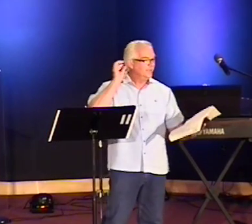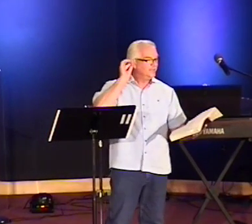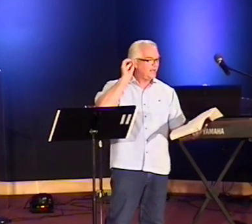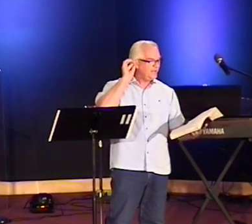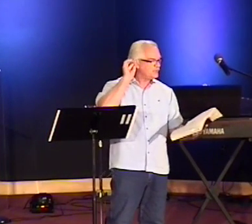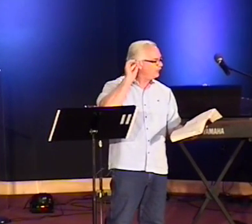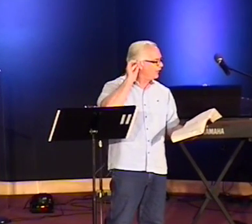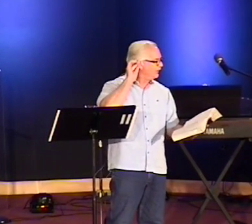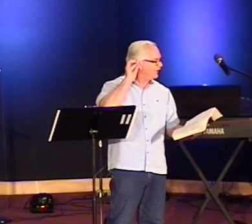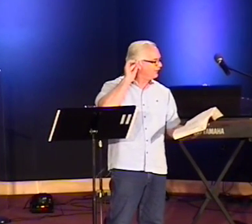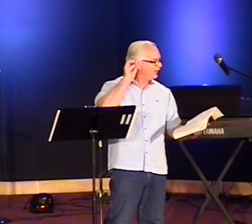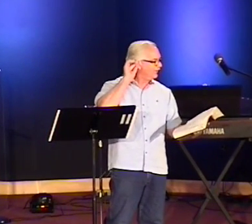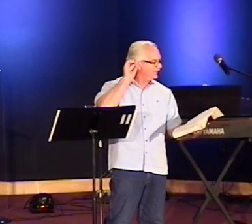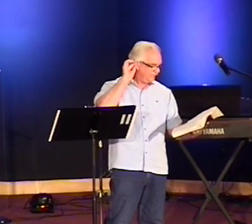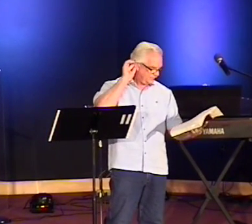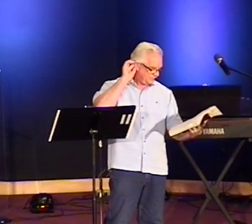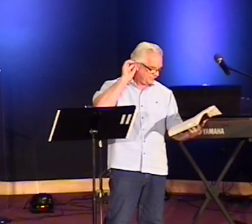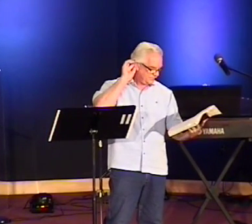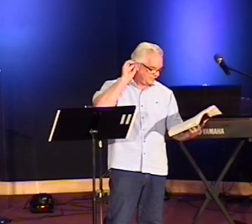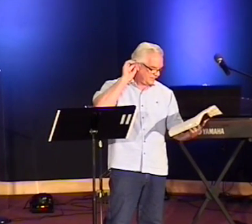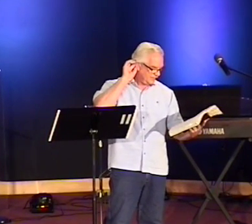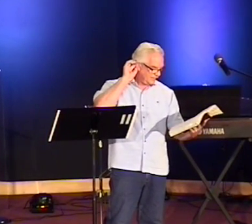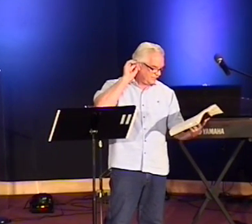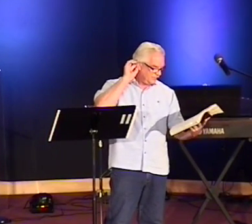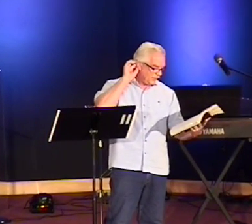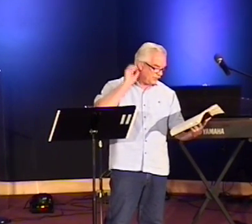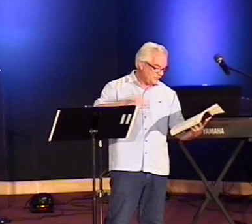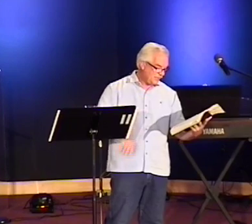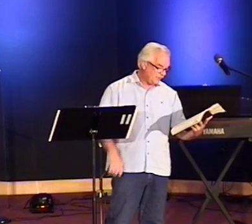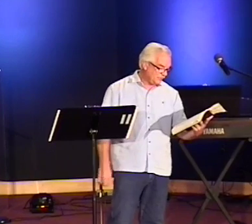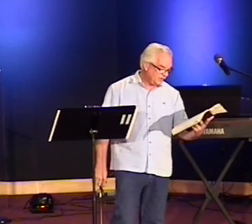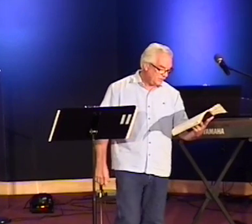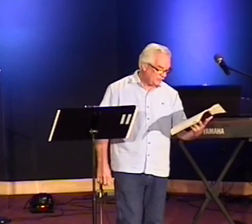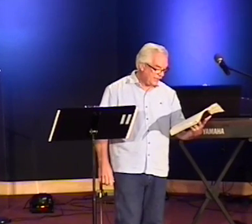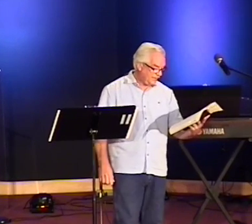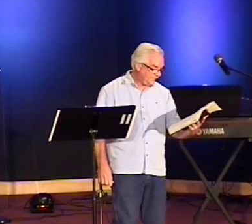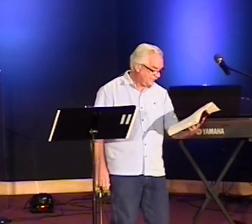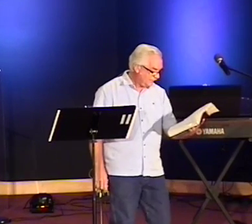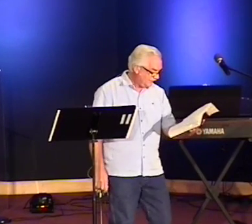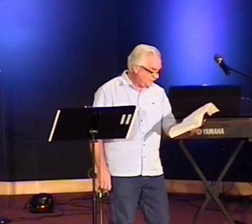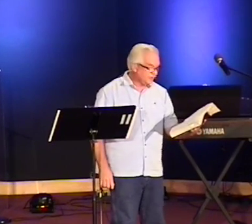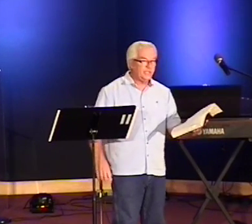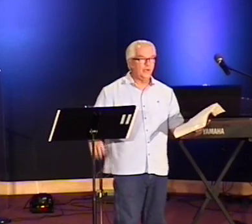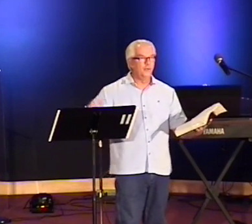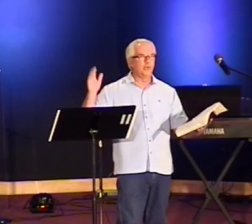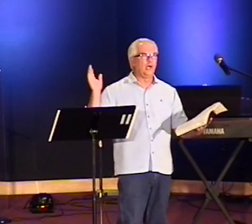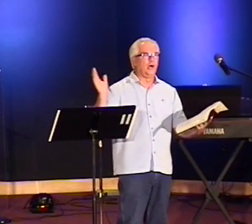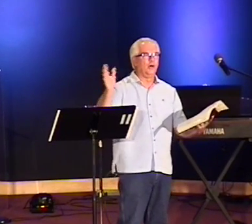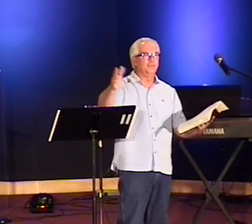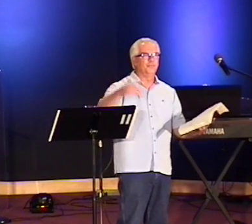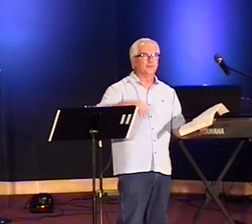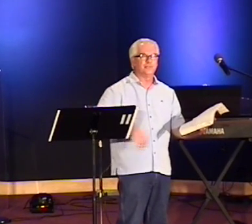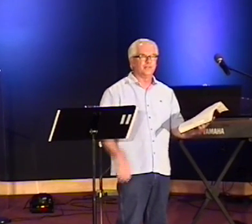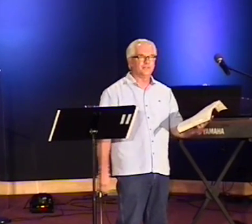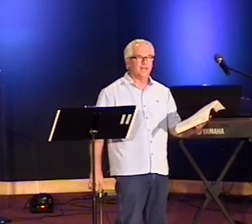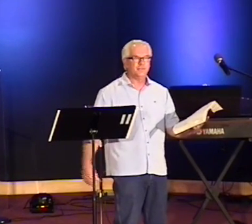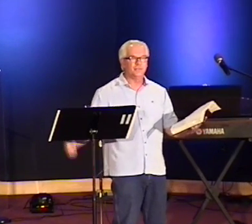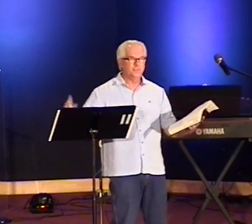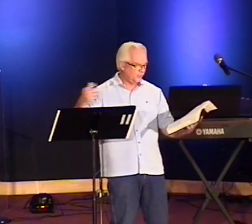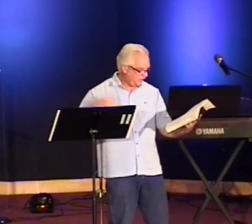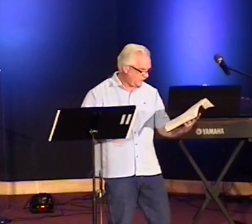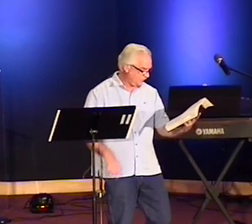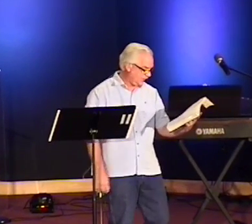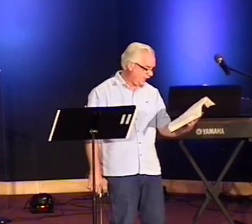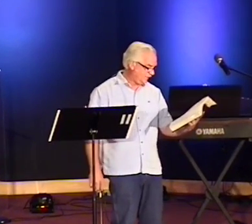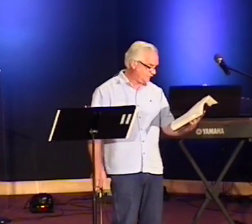complaining. So did I hear some grumbling out there already? Do all things without grumbling and complaining, and you're going to get home long before it's lunchtime. It's